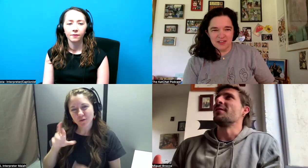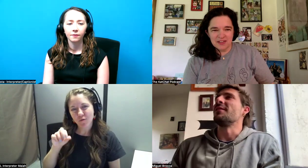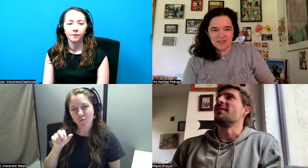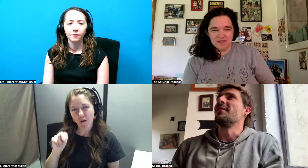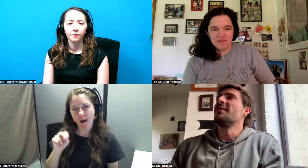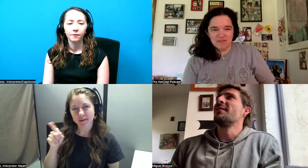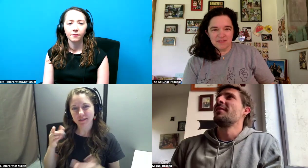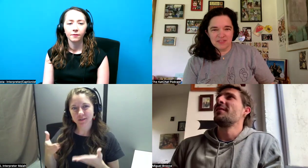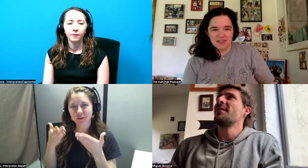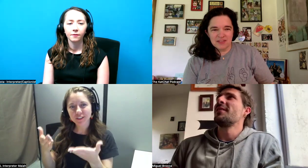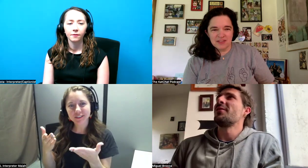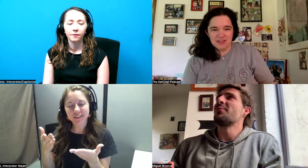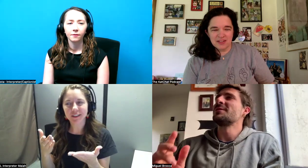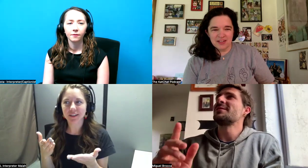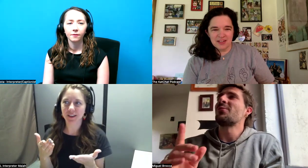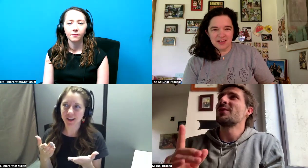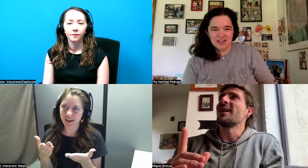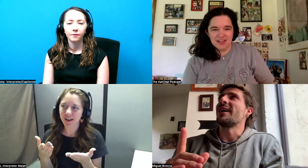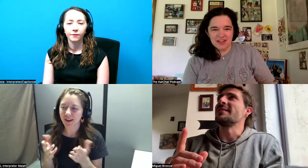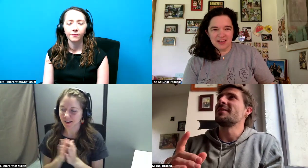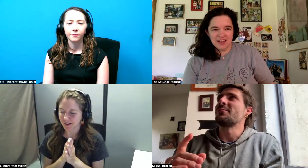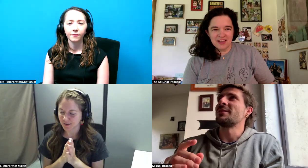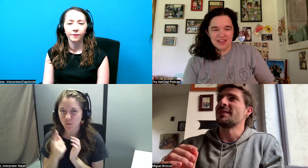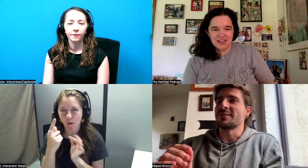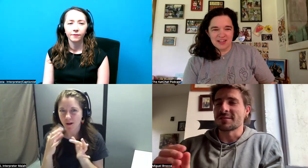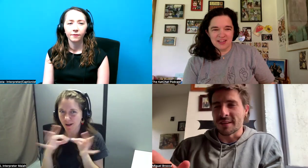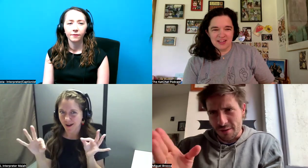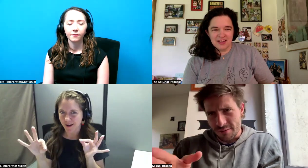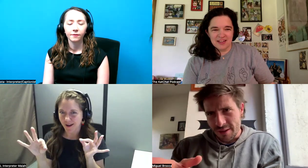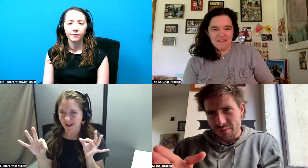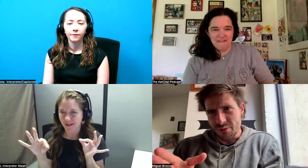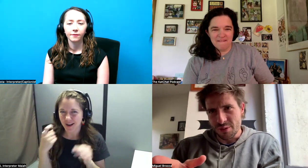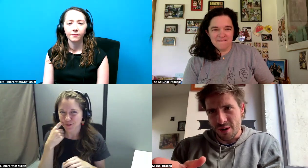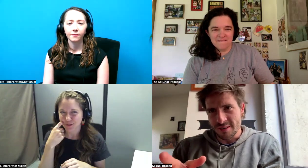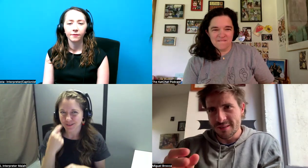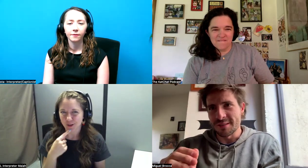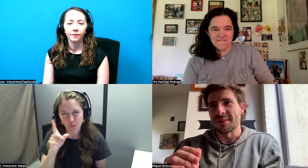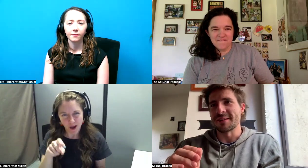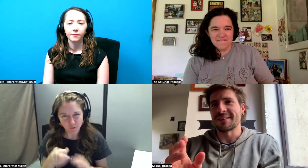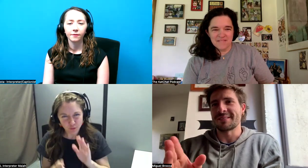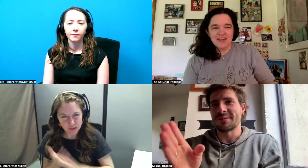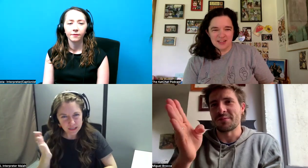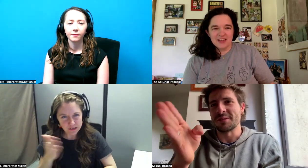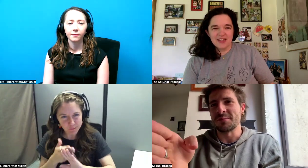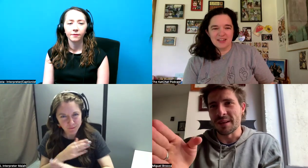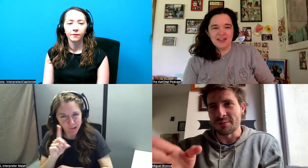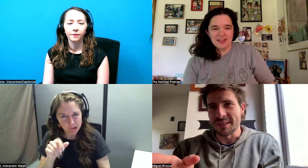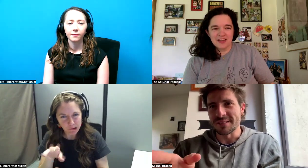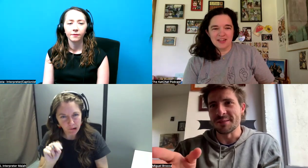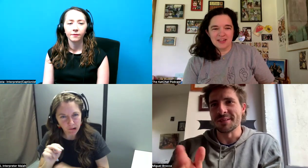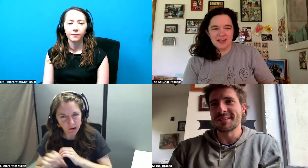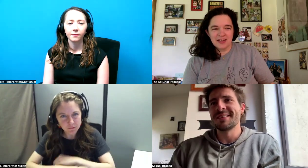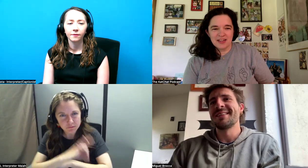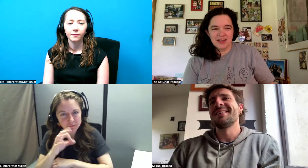of the. There was this one line, the one that I just said, like, you have to leave before dawn. You know, like for it to be like